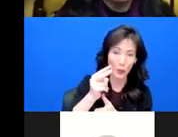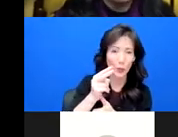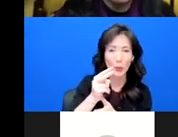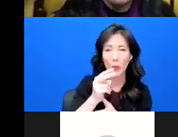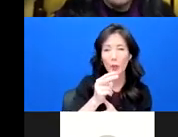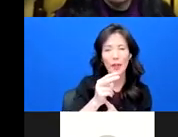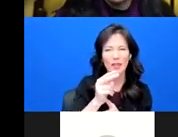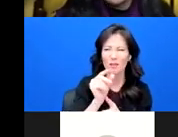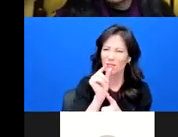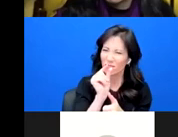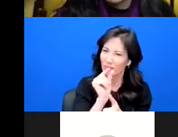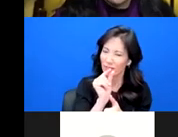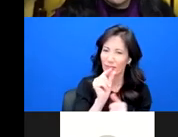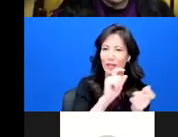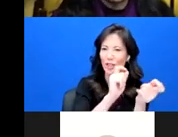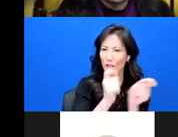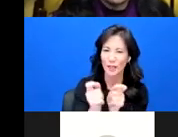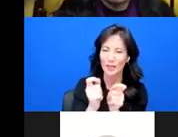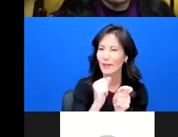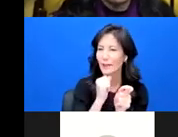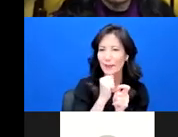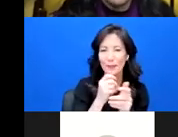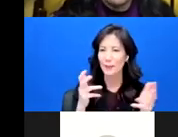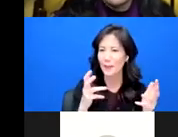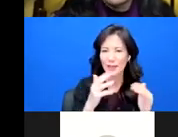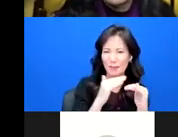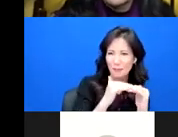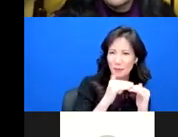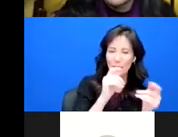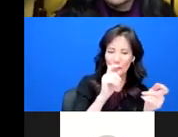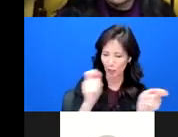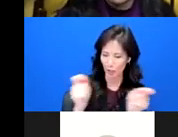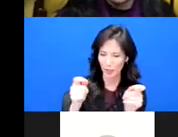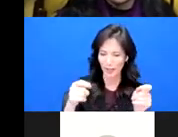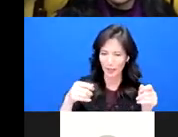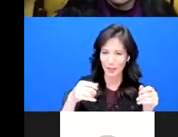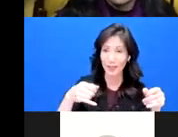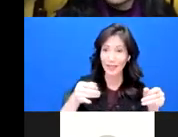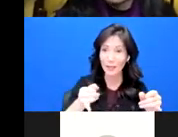plan, which makes minimal changes to follow high lines and adjust for